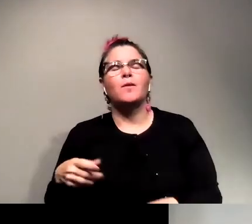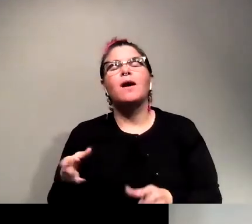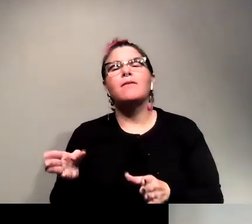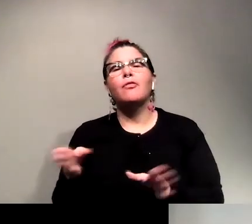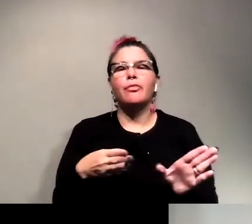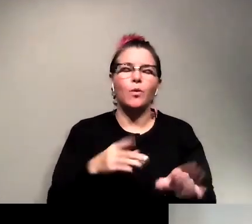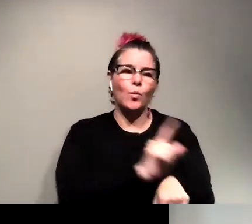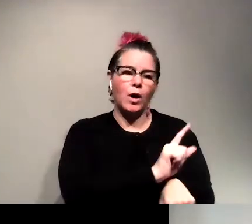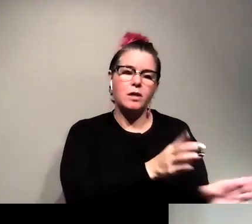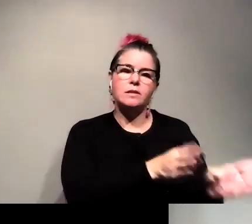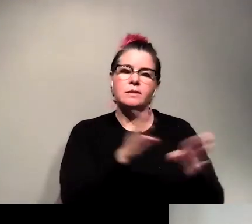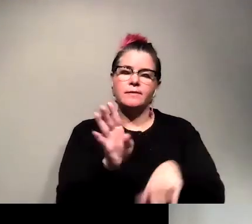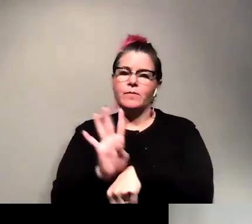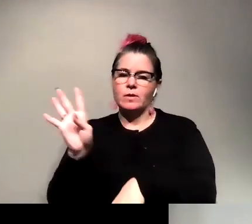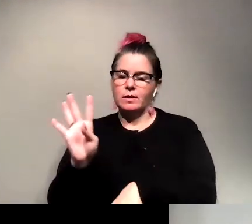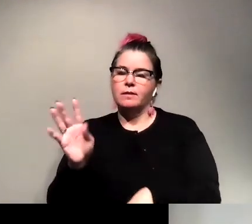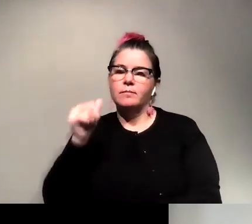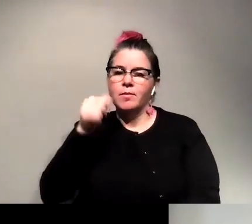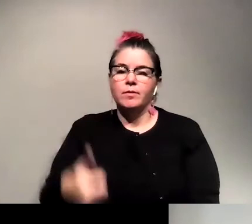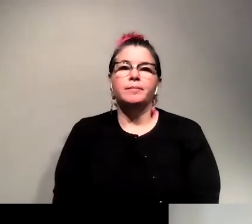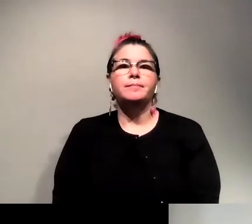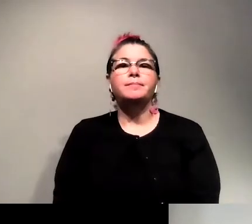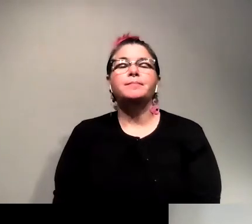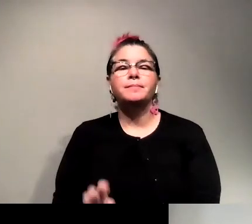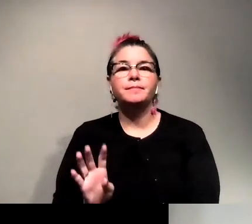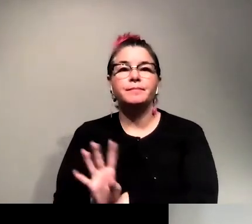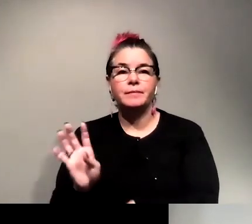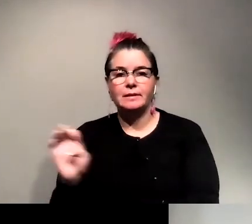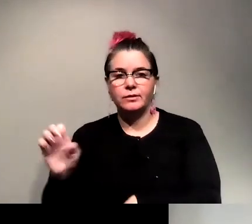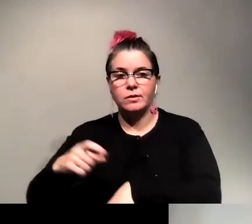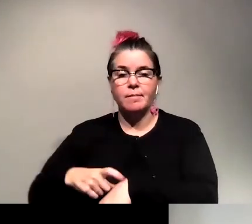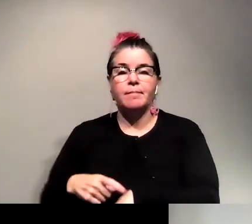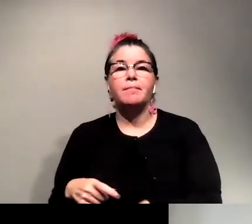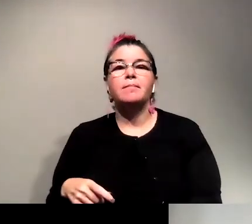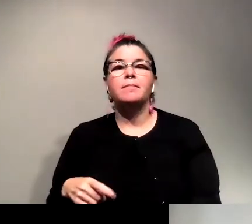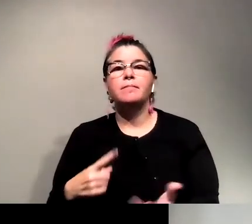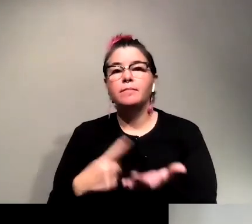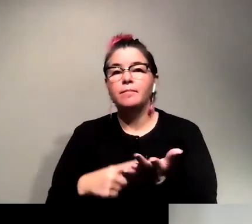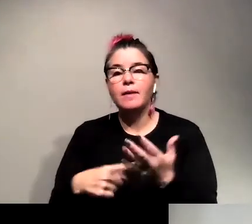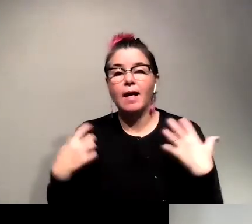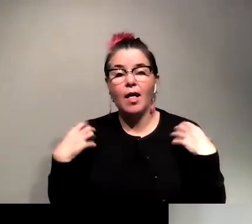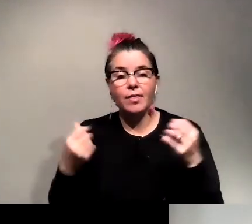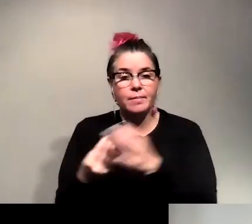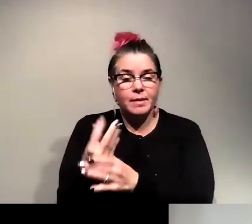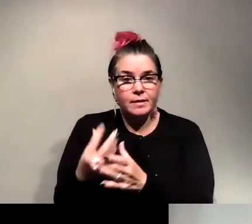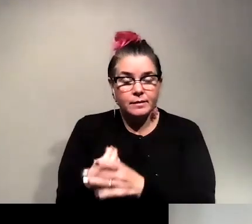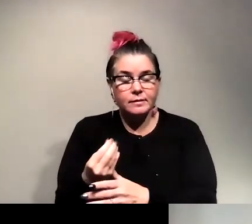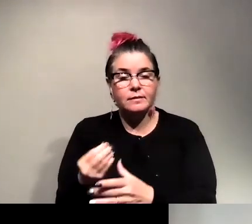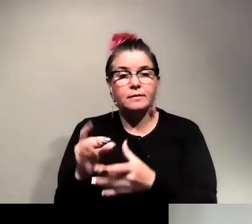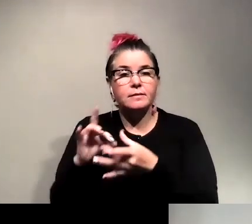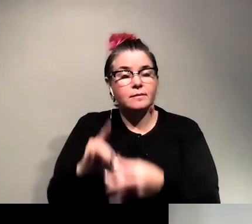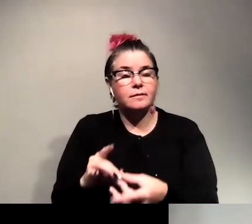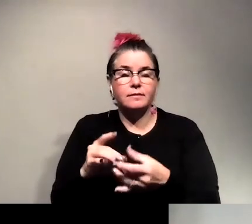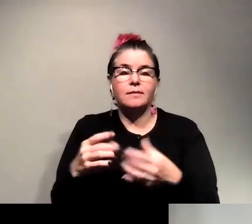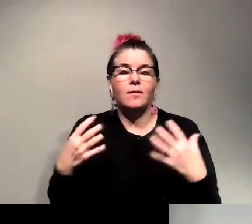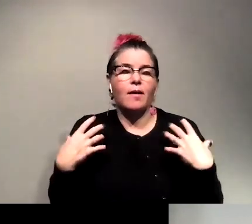p.m. Time slot tomorrow. So 4 p.m. Eastern, we're going to be talking about healthy plants for a healthy planet.